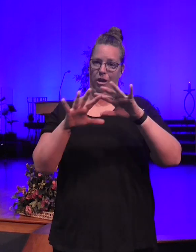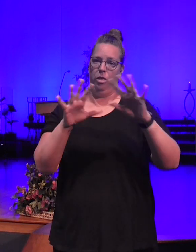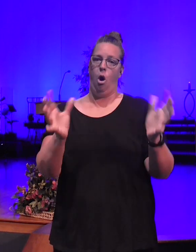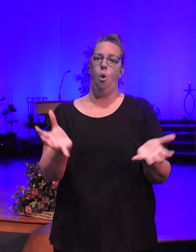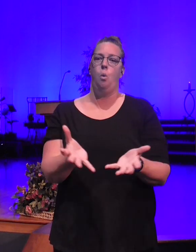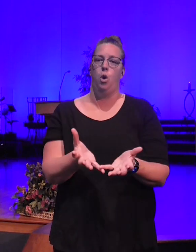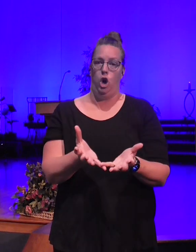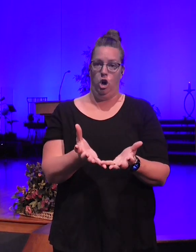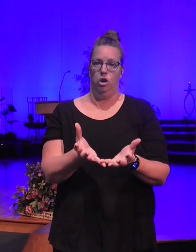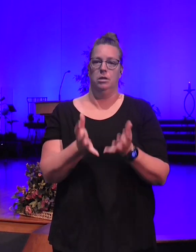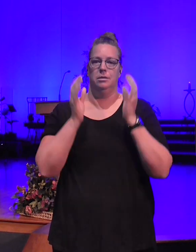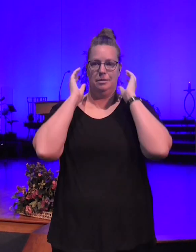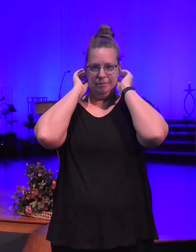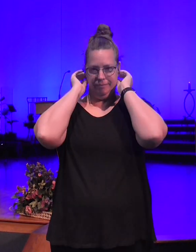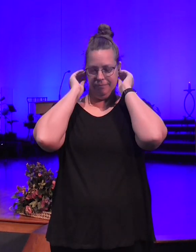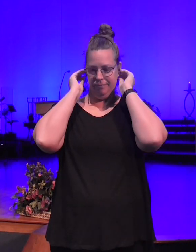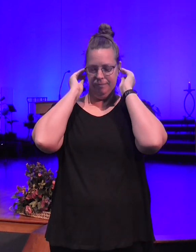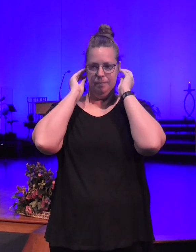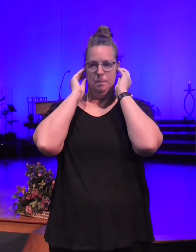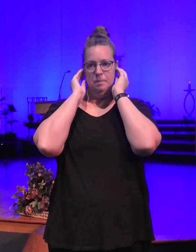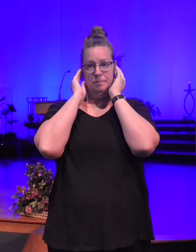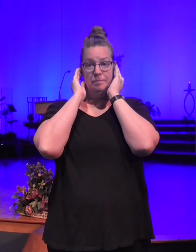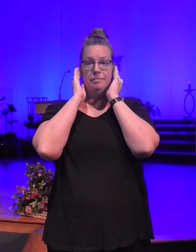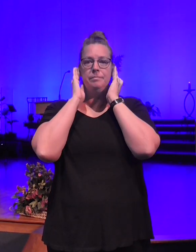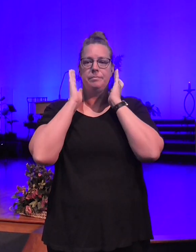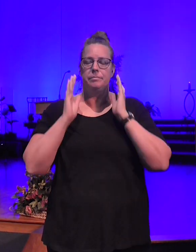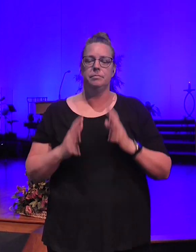need so desperately right now.